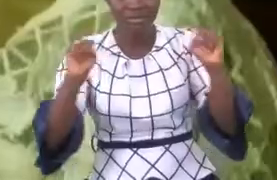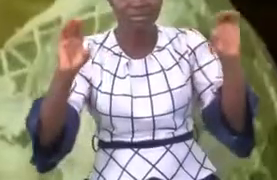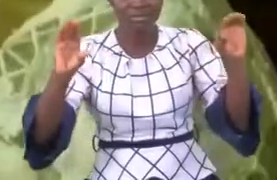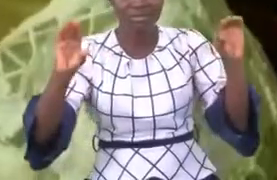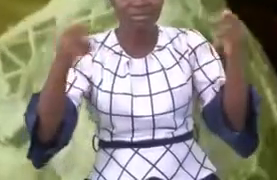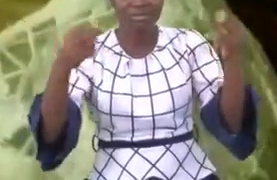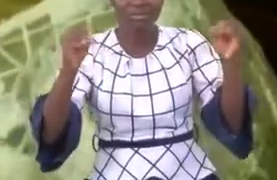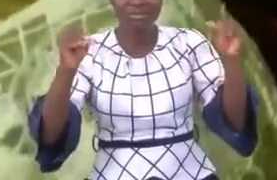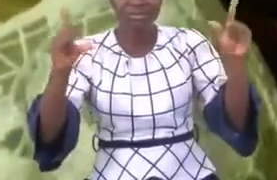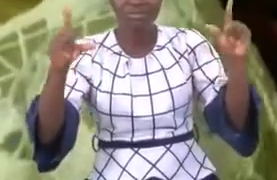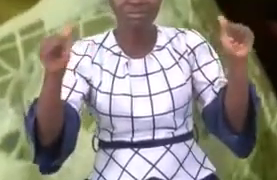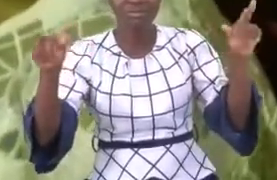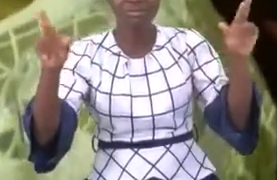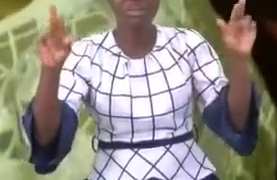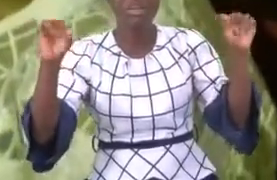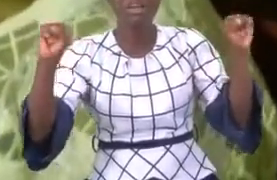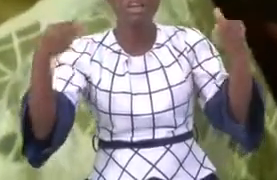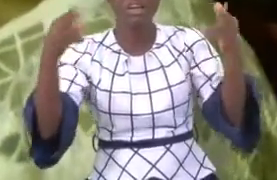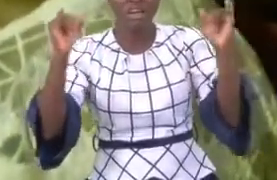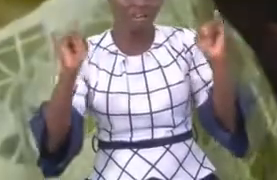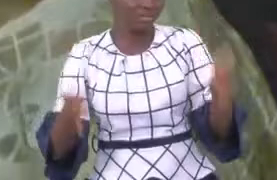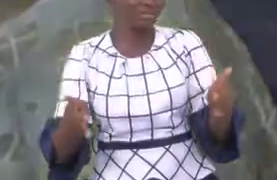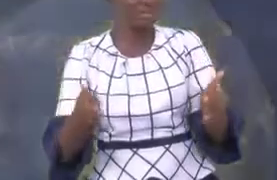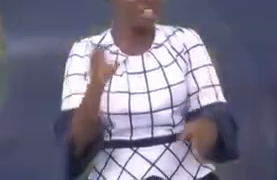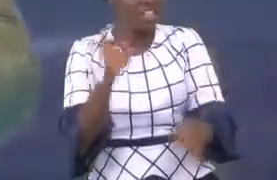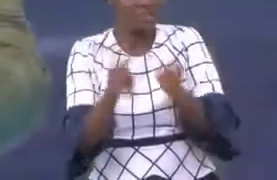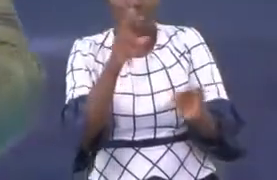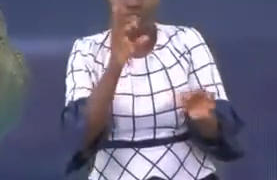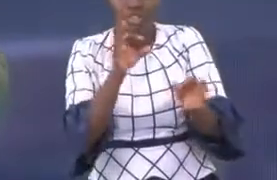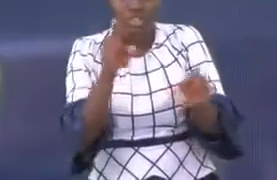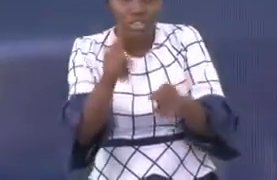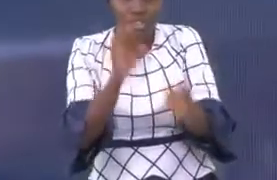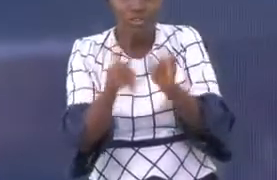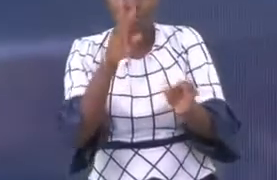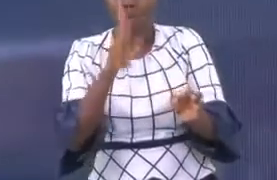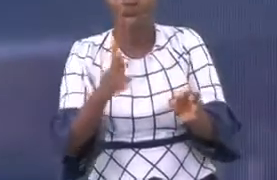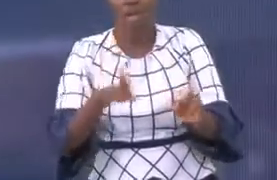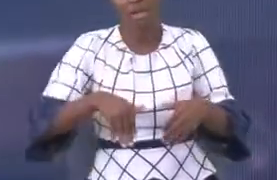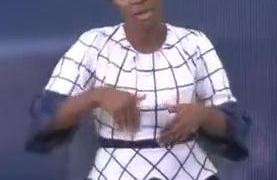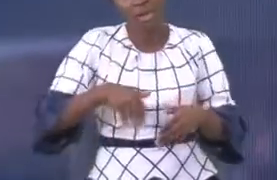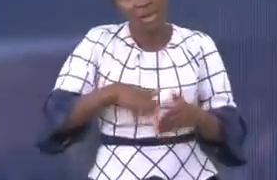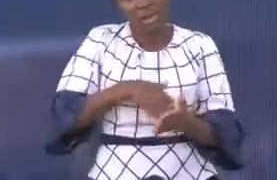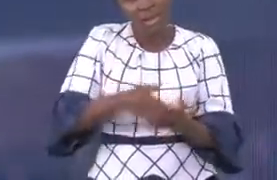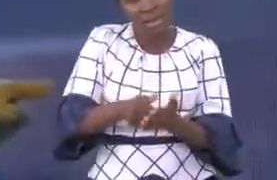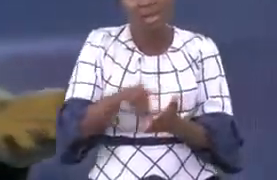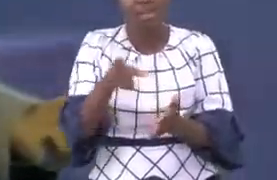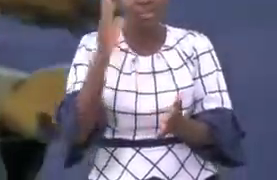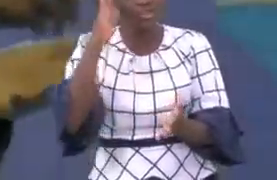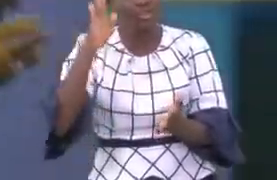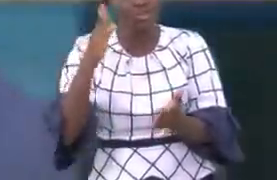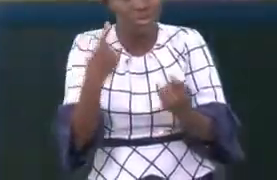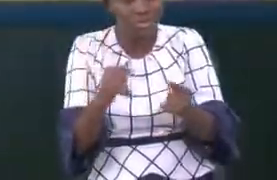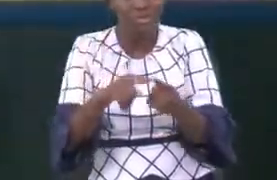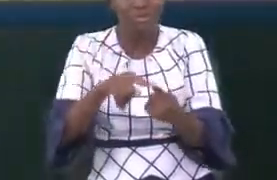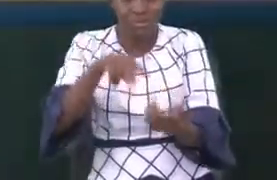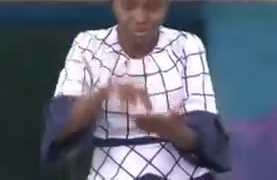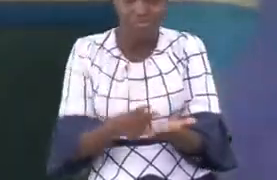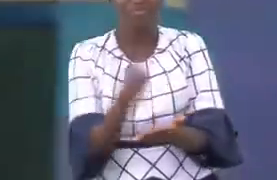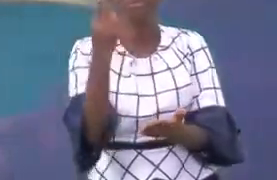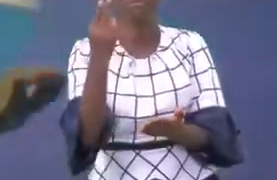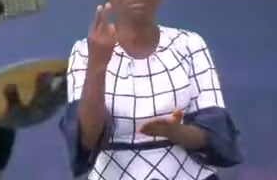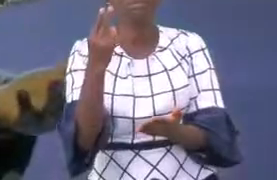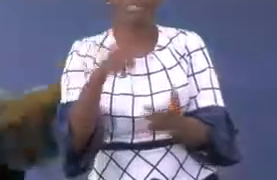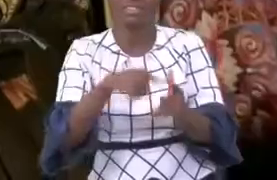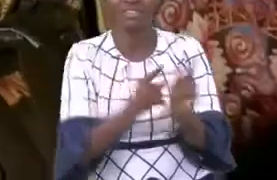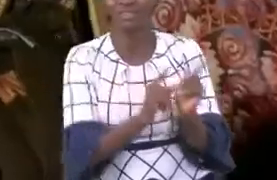to that city square. You'll say, I'm here. He says, have your own. Have your own. Have